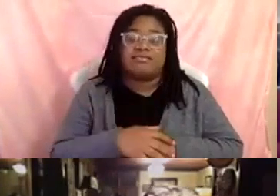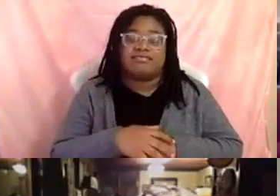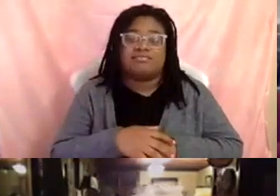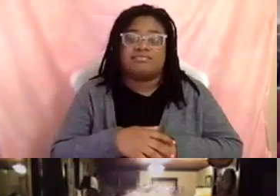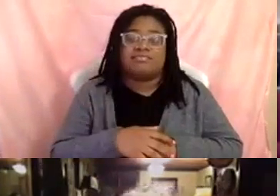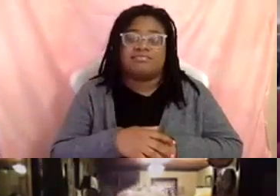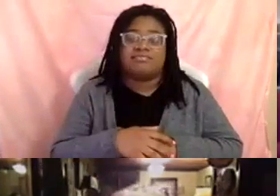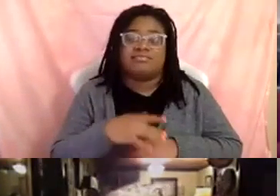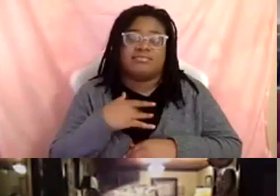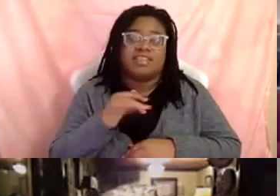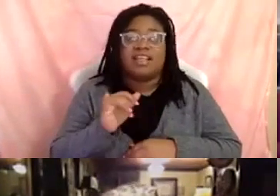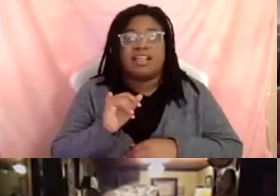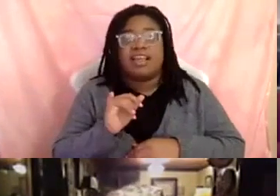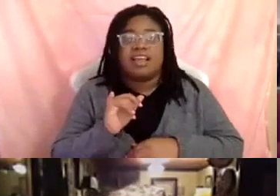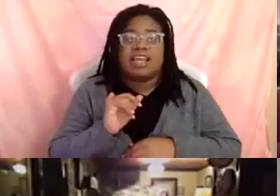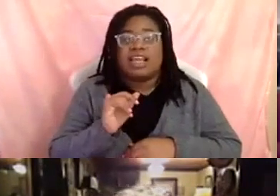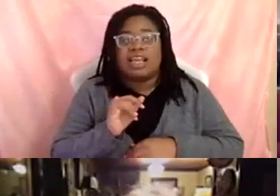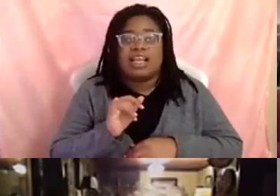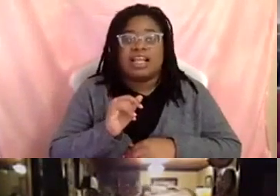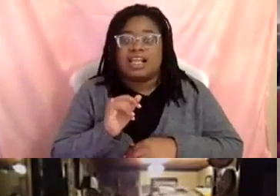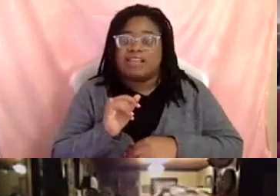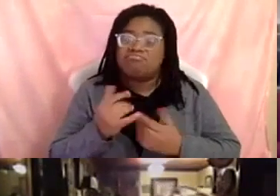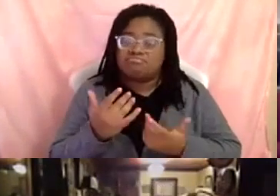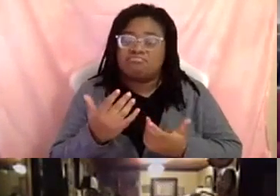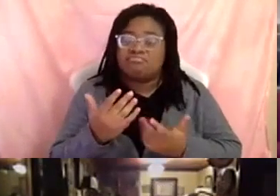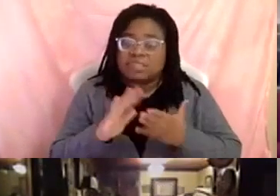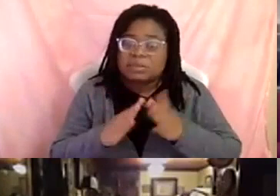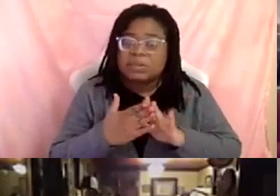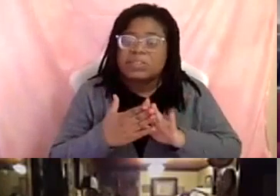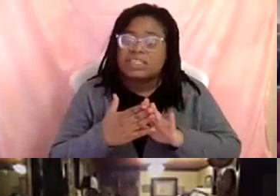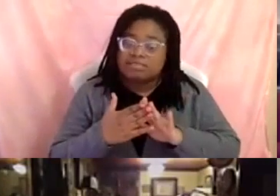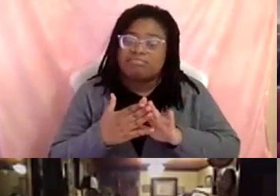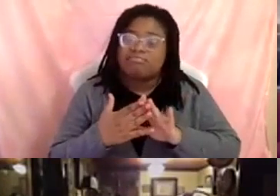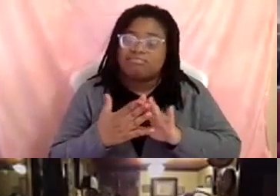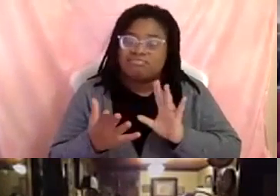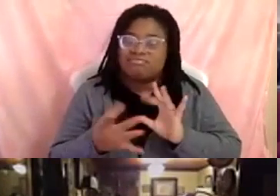feel like, what I'm getting from this as a community, that we were able to create and make.